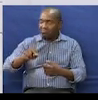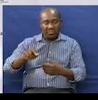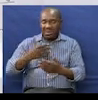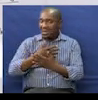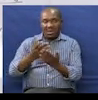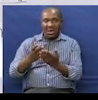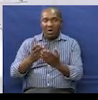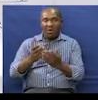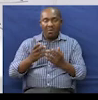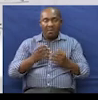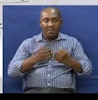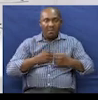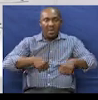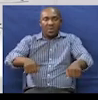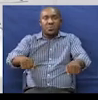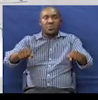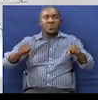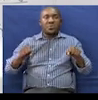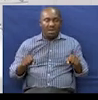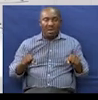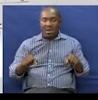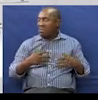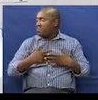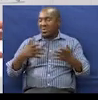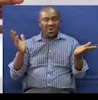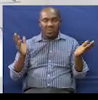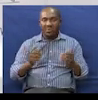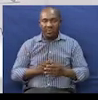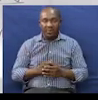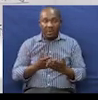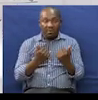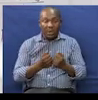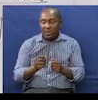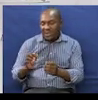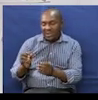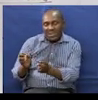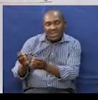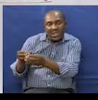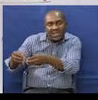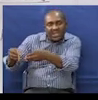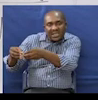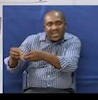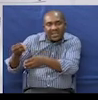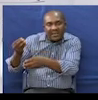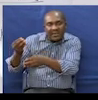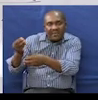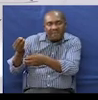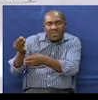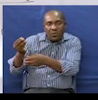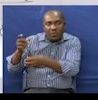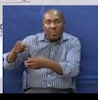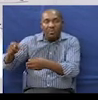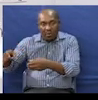It is because of the small population which were normally characterized by